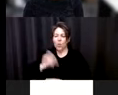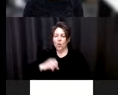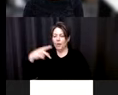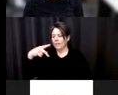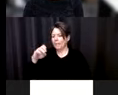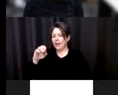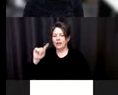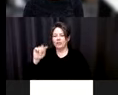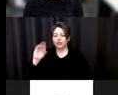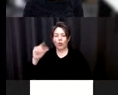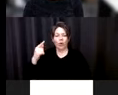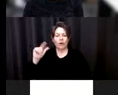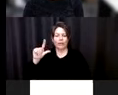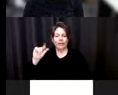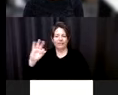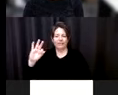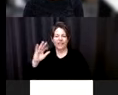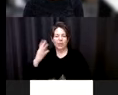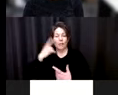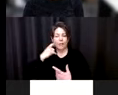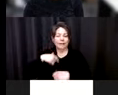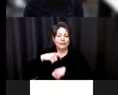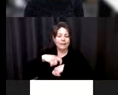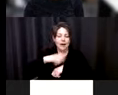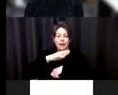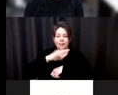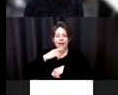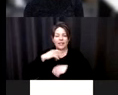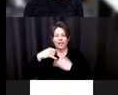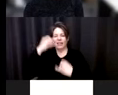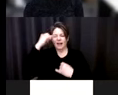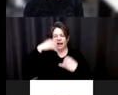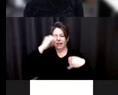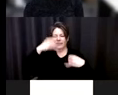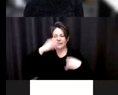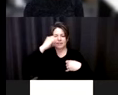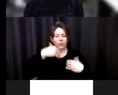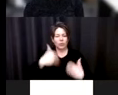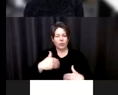because of the time of it and the linear quality of it.